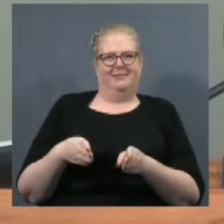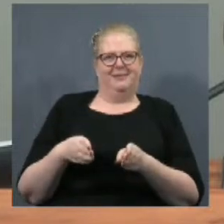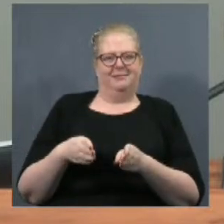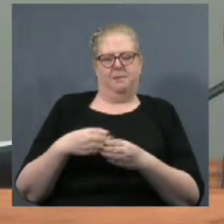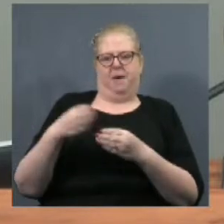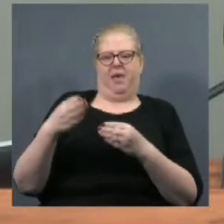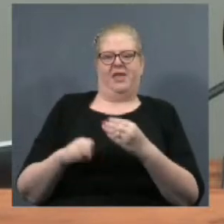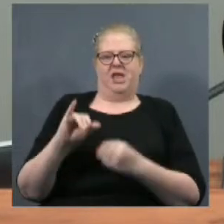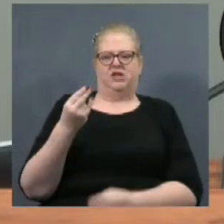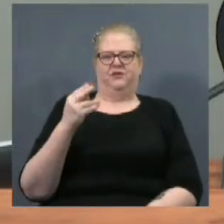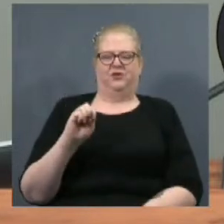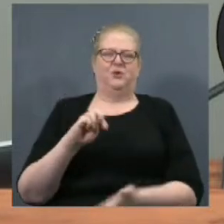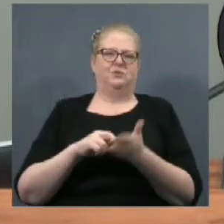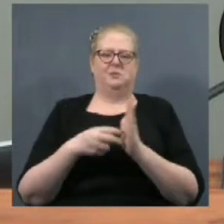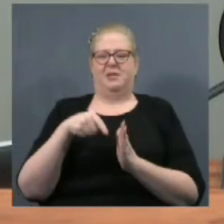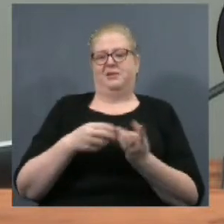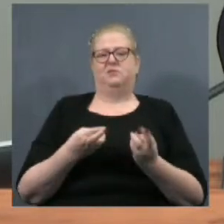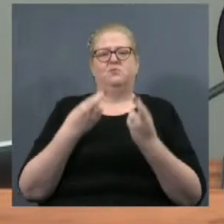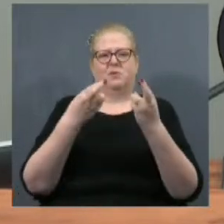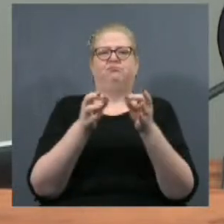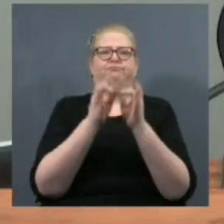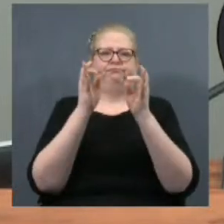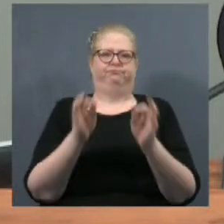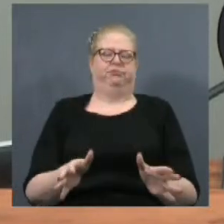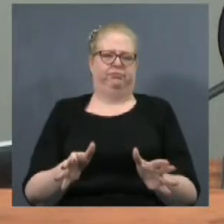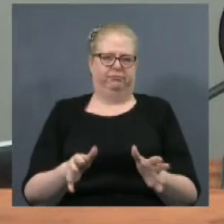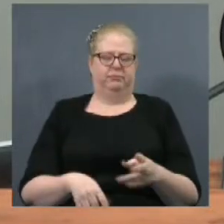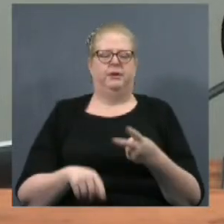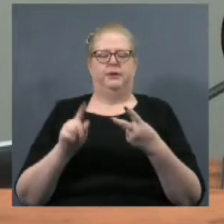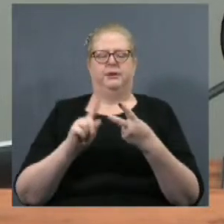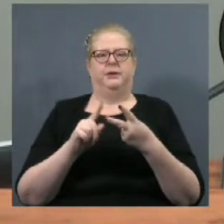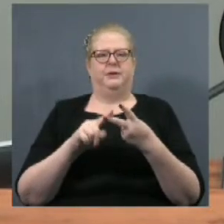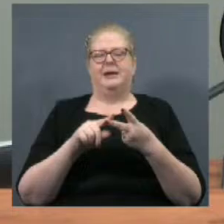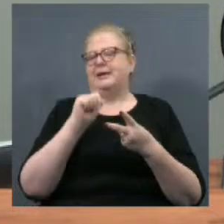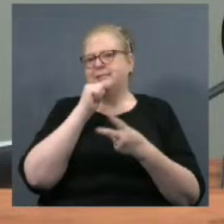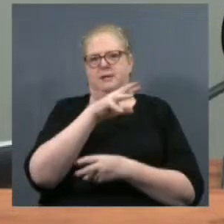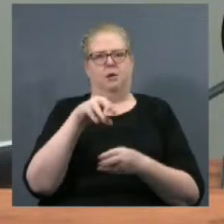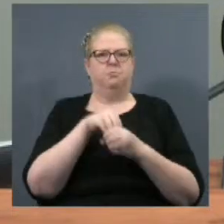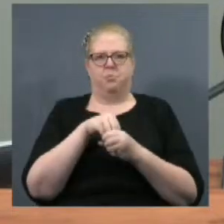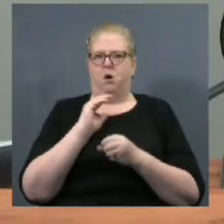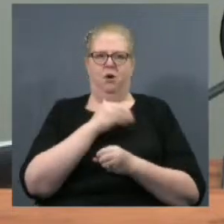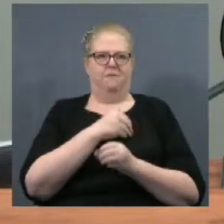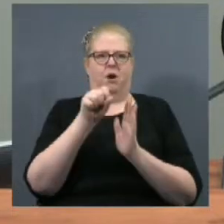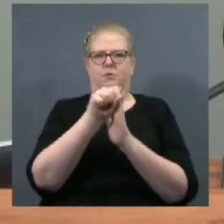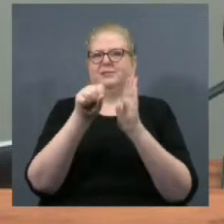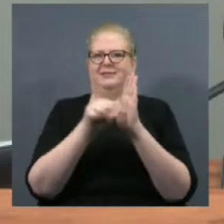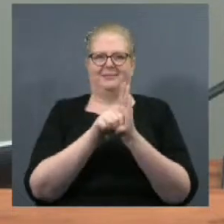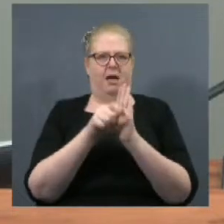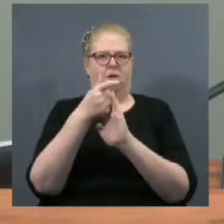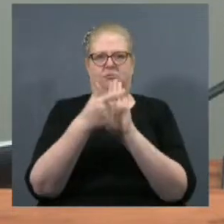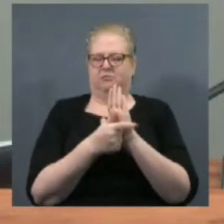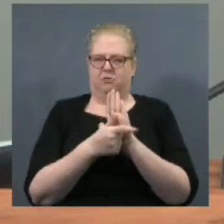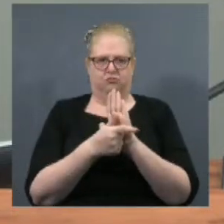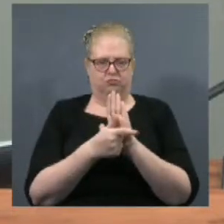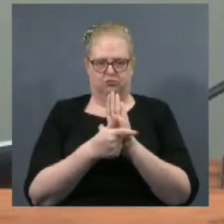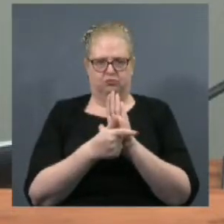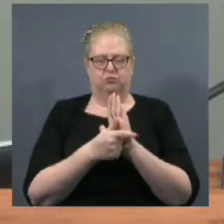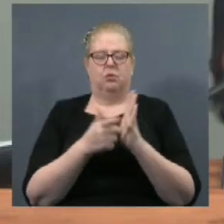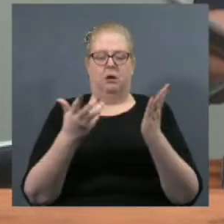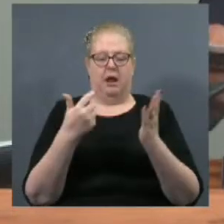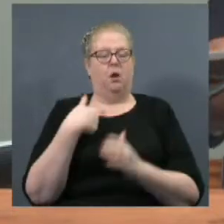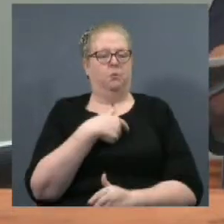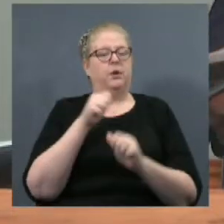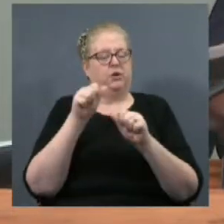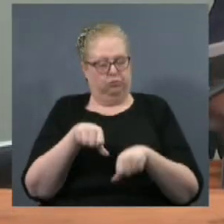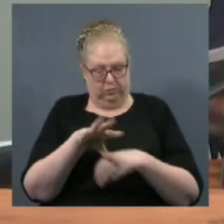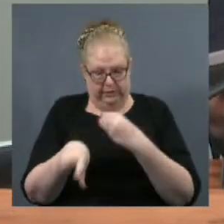moot, number 1. Number 2, it's not a part of the state statute. And so you definitely can add to